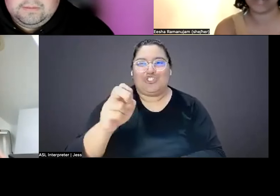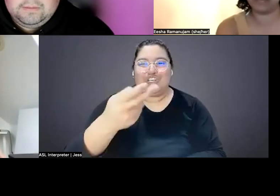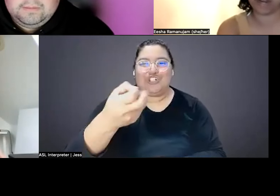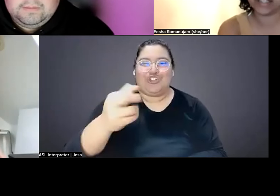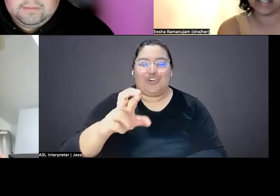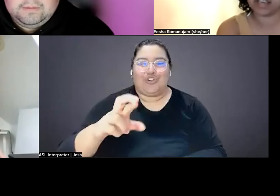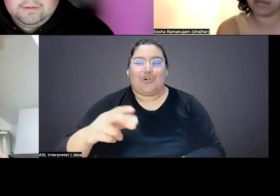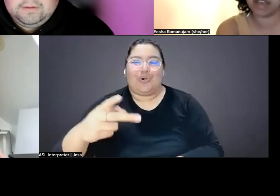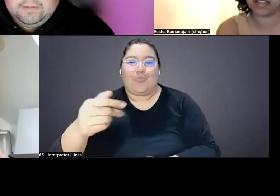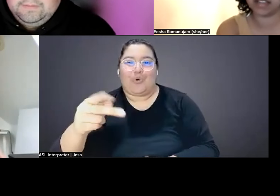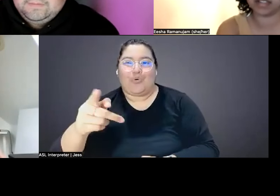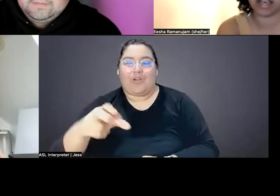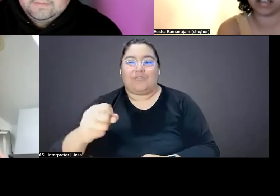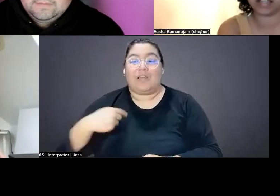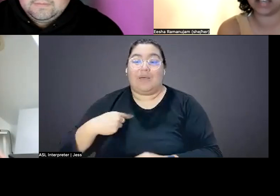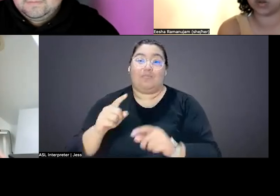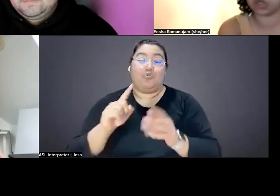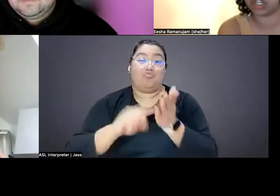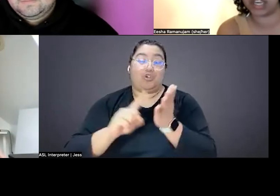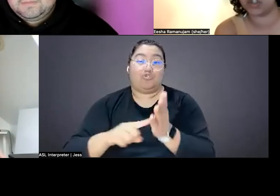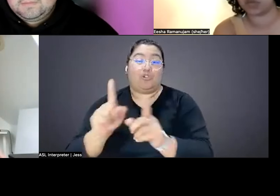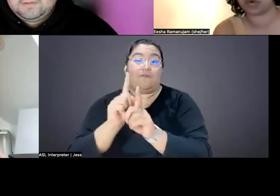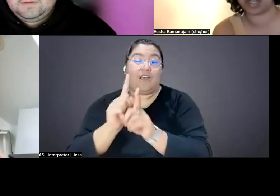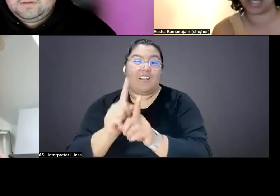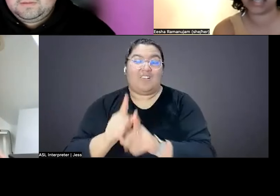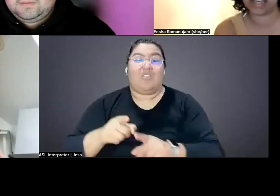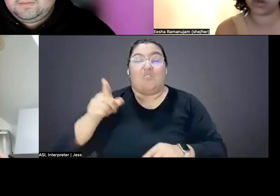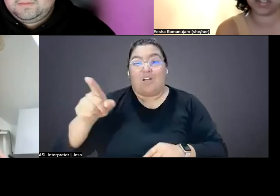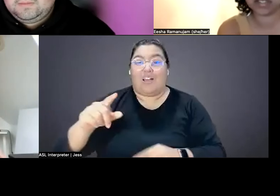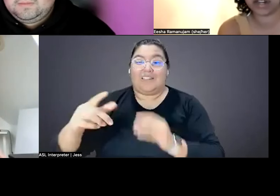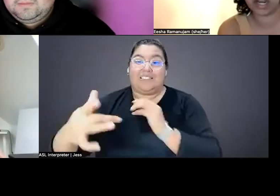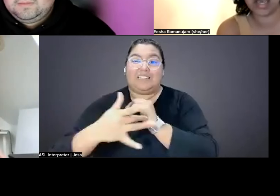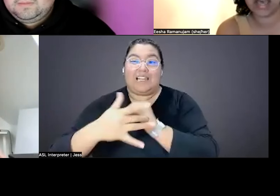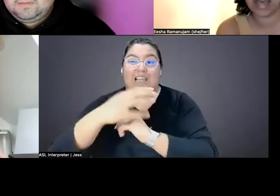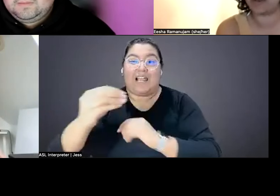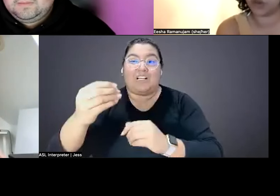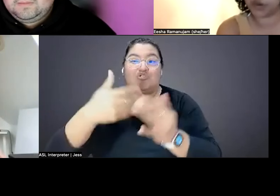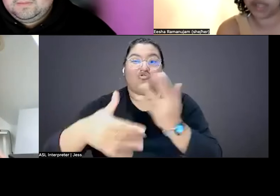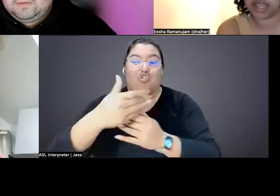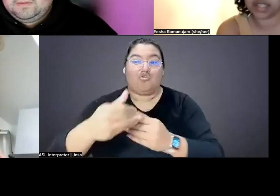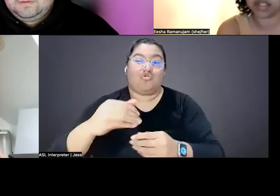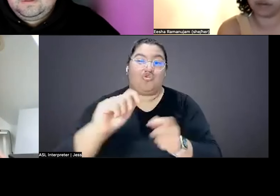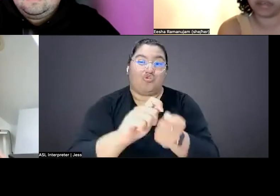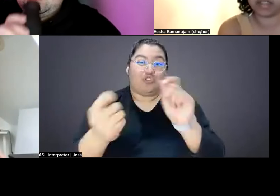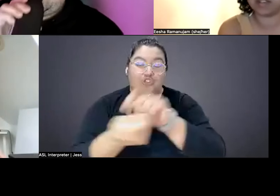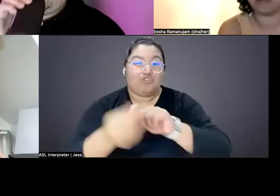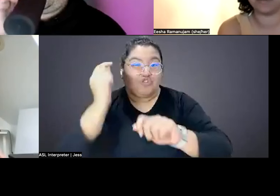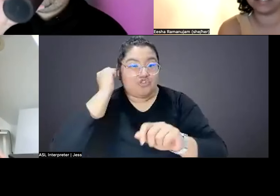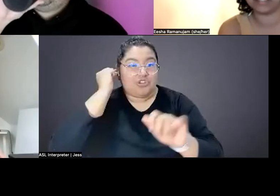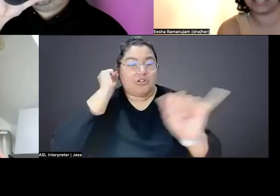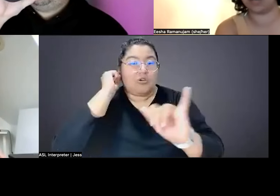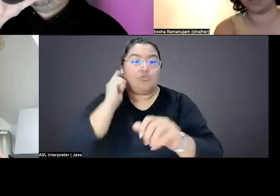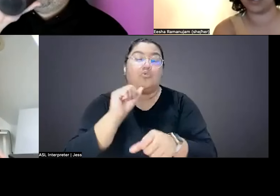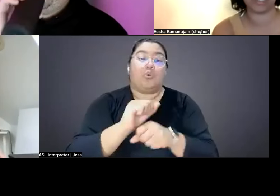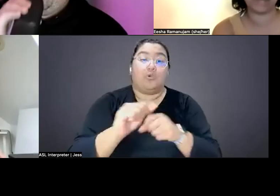on Brandy and Brian's team at the Tech and Social Change Project at Shorenstein Center. And I also work with the Disinfo